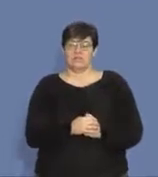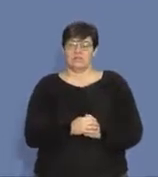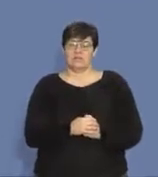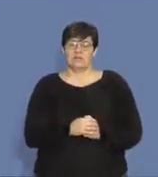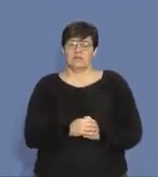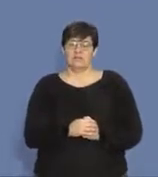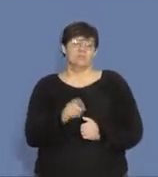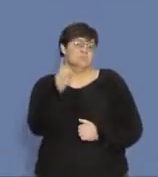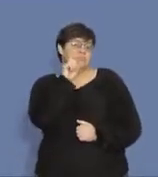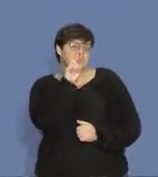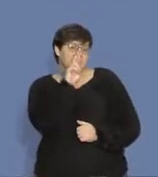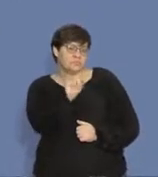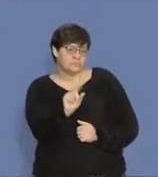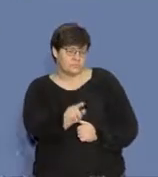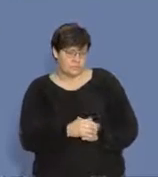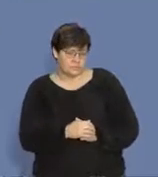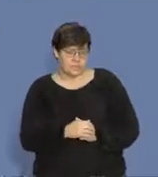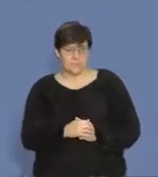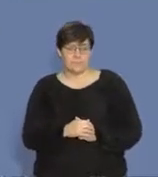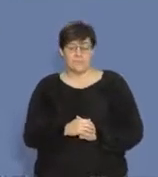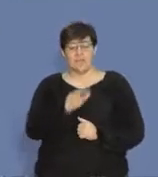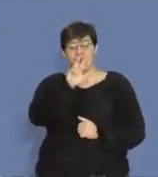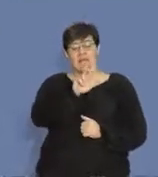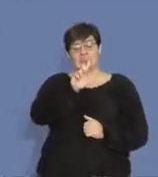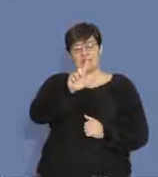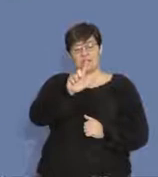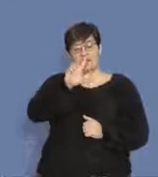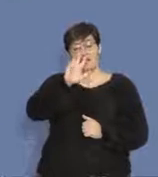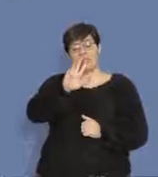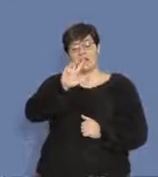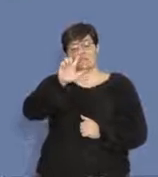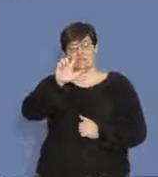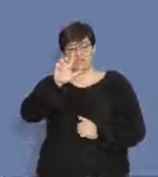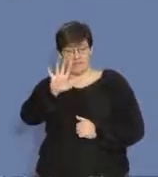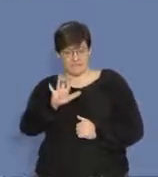to do. Watch what we're going to do here. Take your